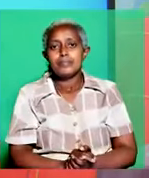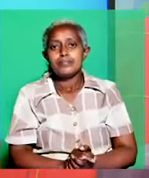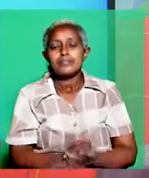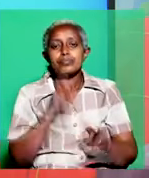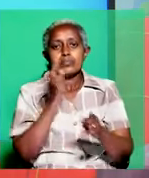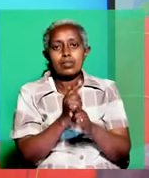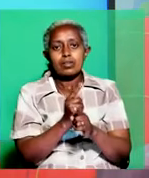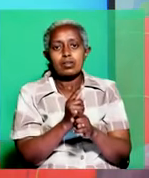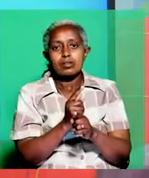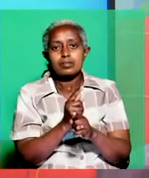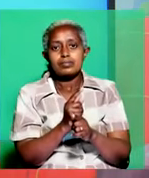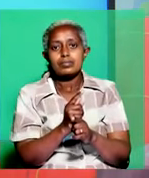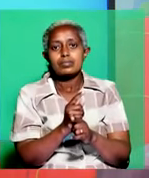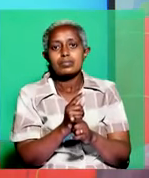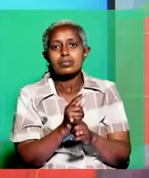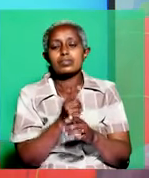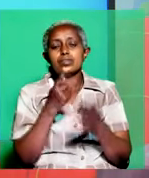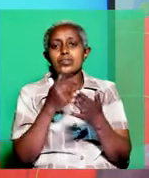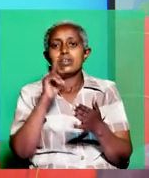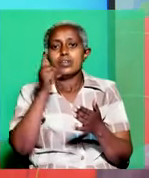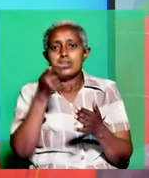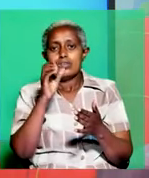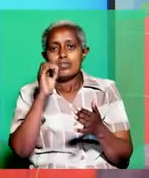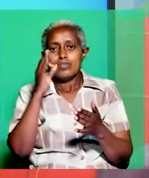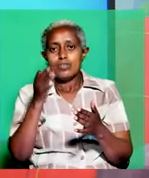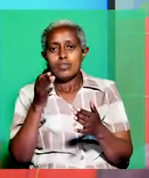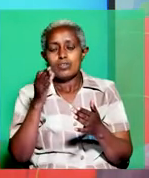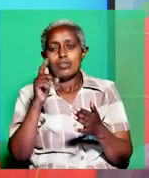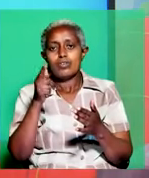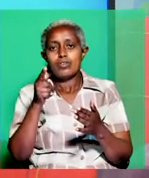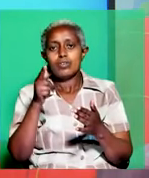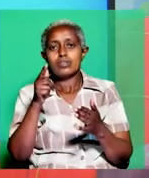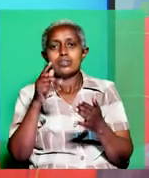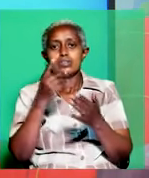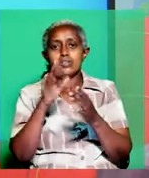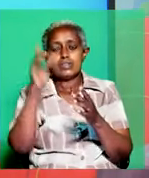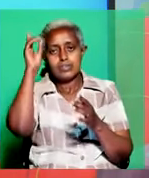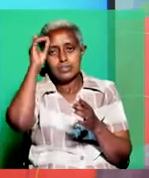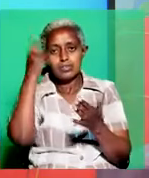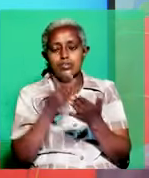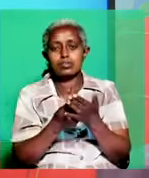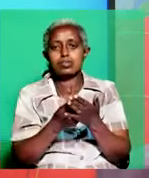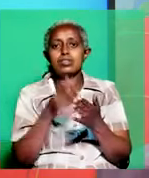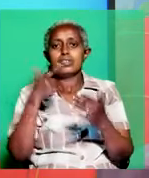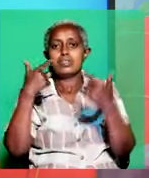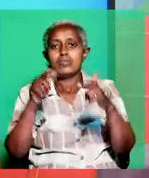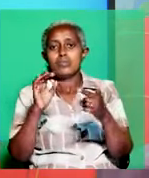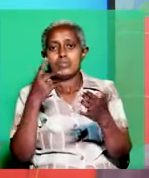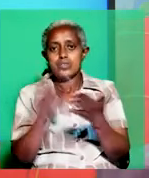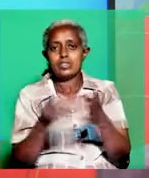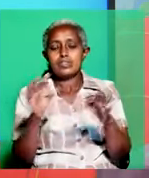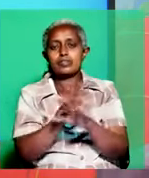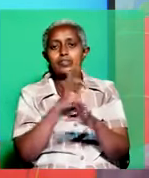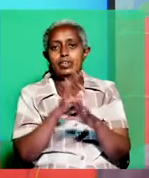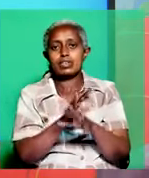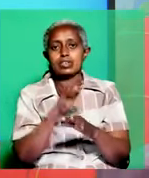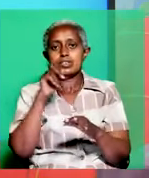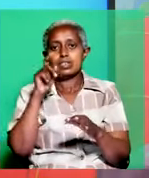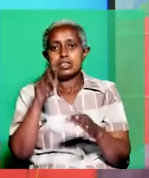Proof: fog derivative of x, this will be equal to the limit of this function at x plus